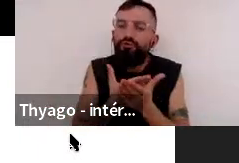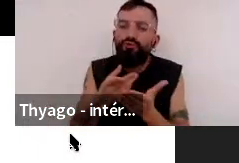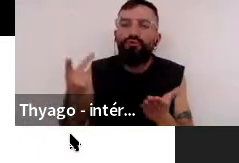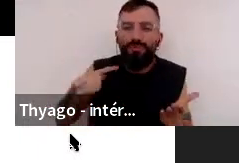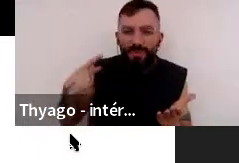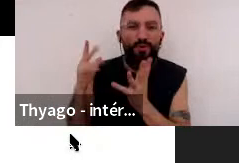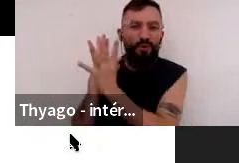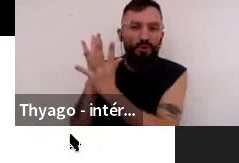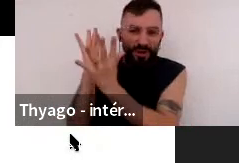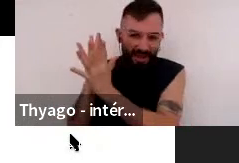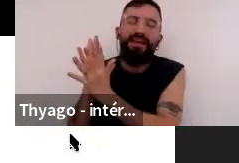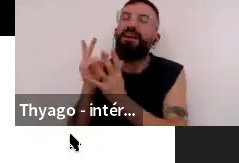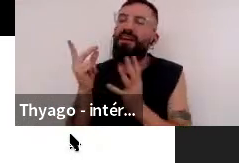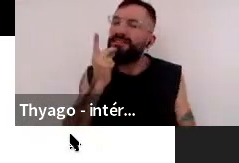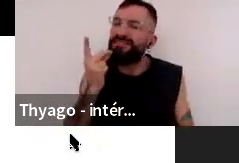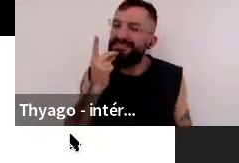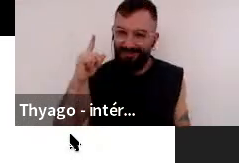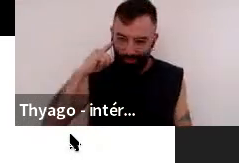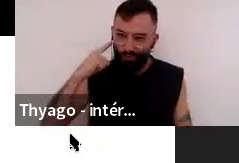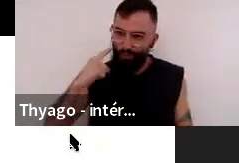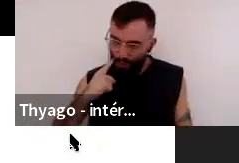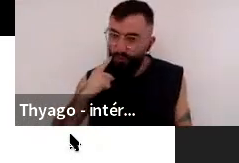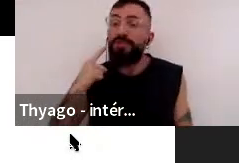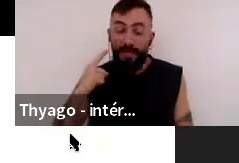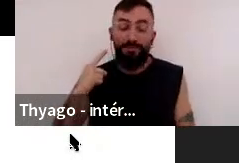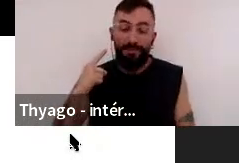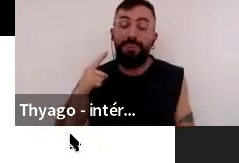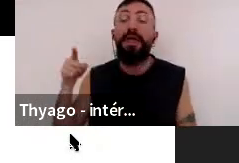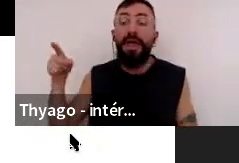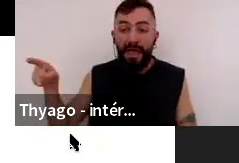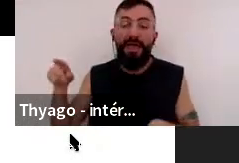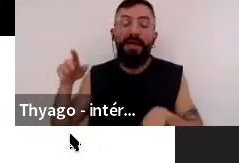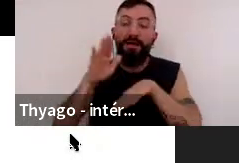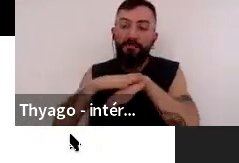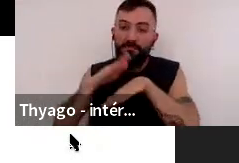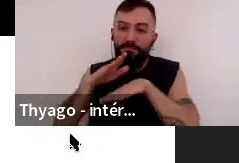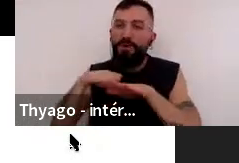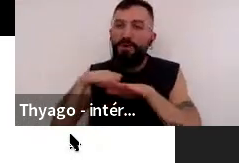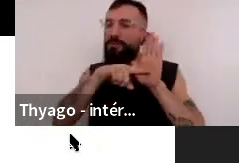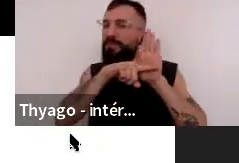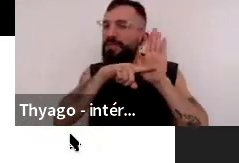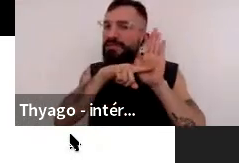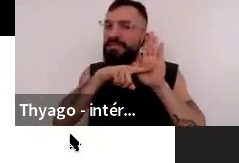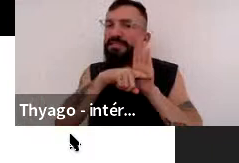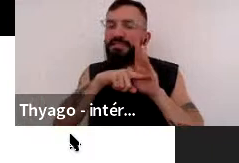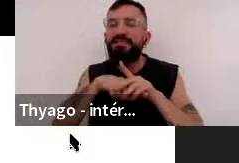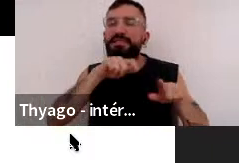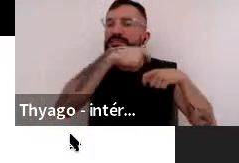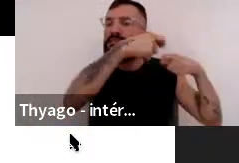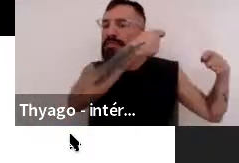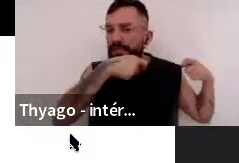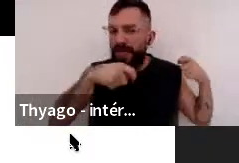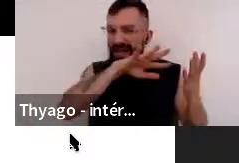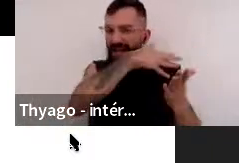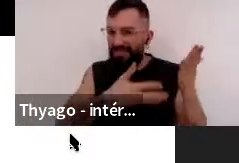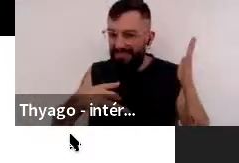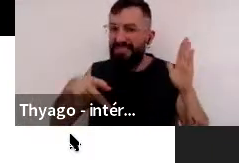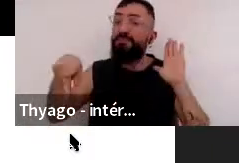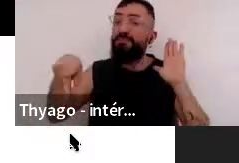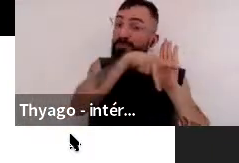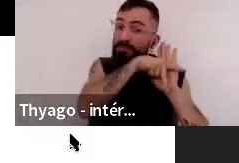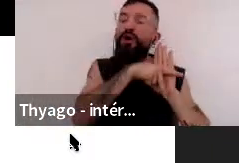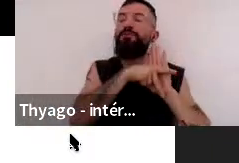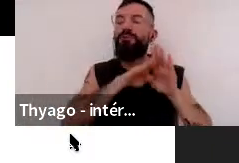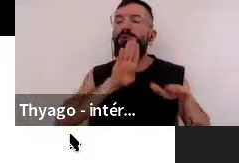colleague, Professor Ferreira, on Libras names, Libra signs that name Curitiba's neighborhoods.